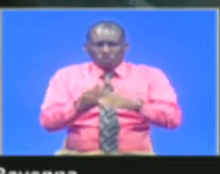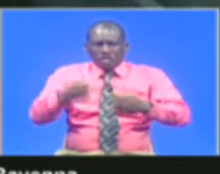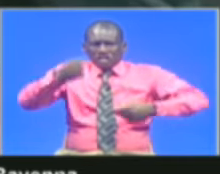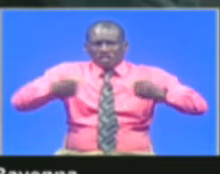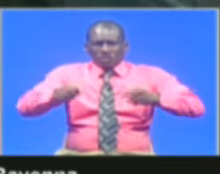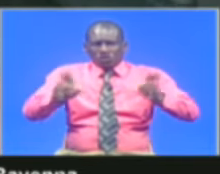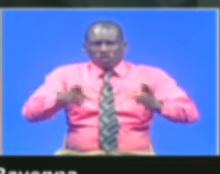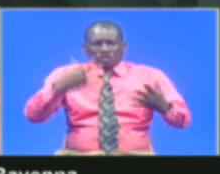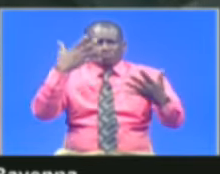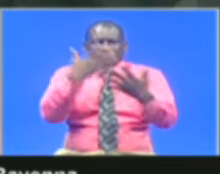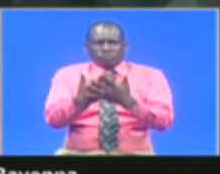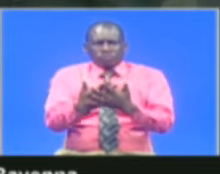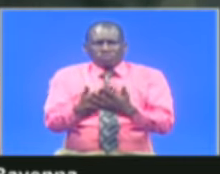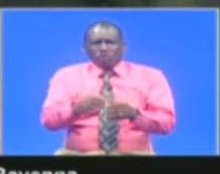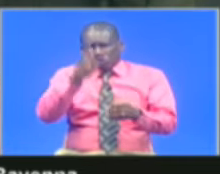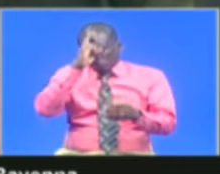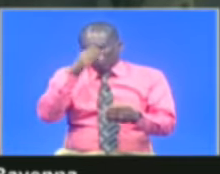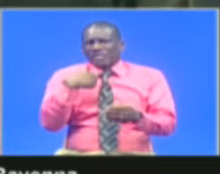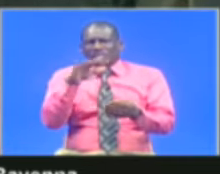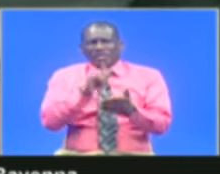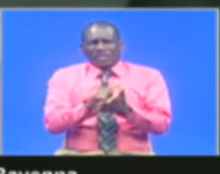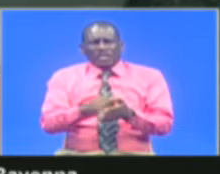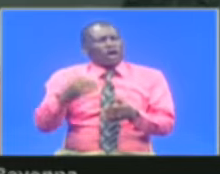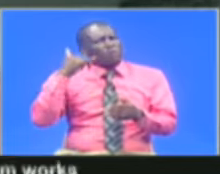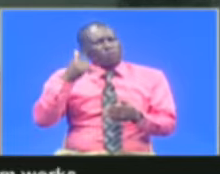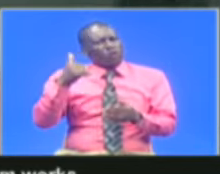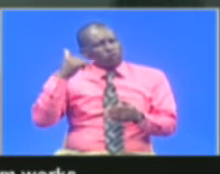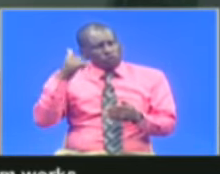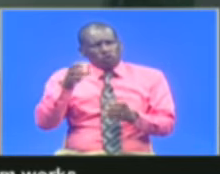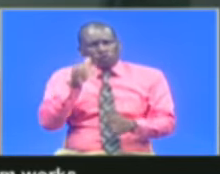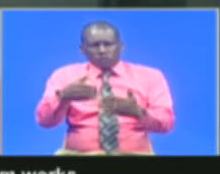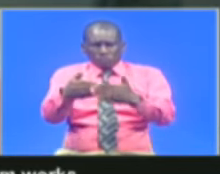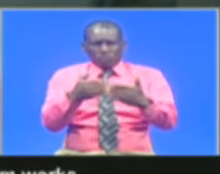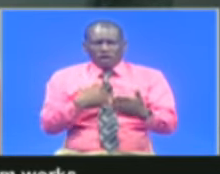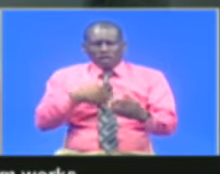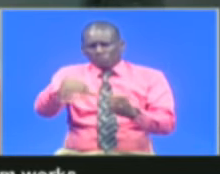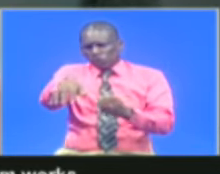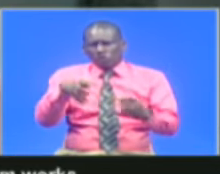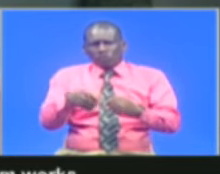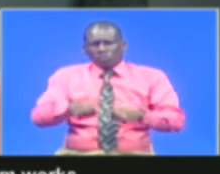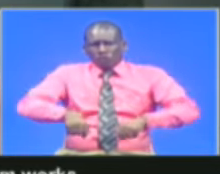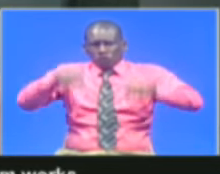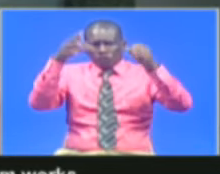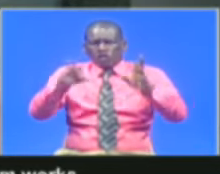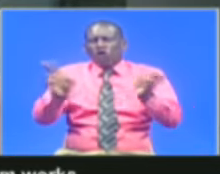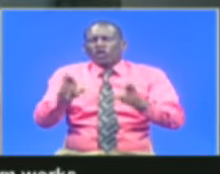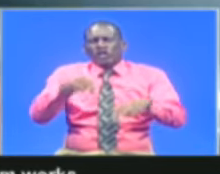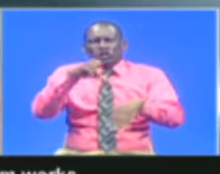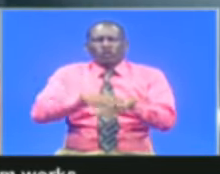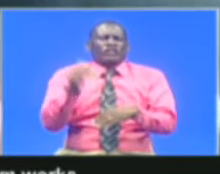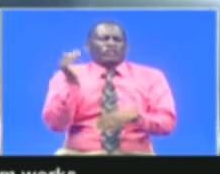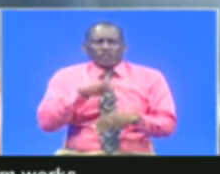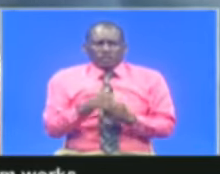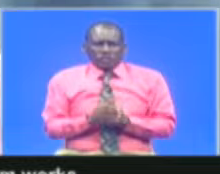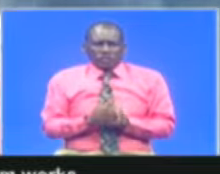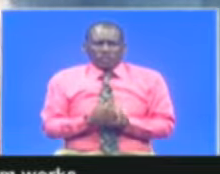been confiscated. Police say that a mobile phone, which had earlier been stolen from the officer, has been recovered. I